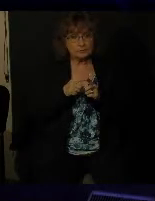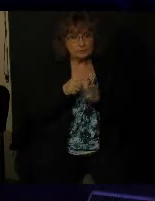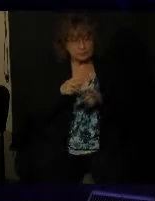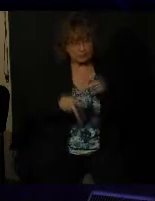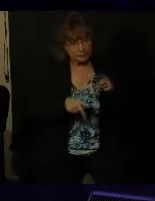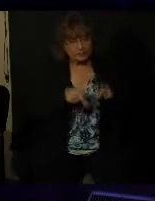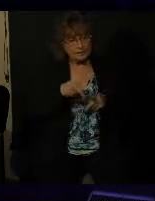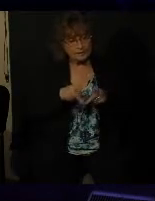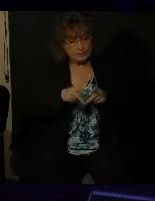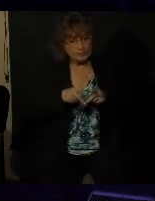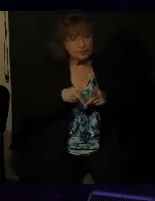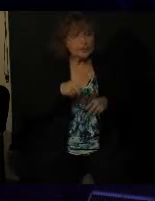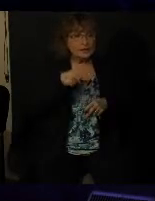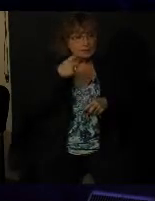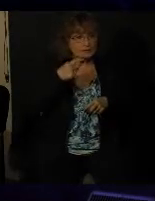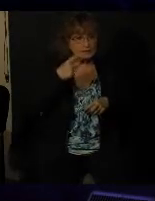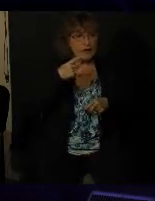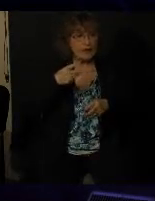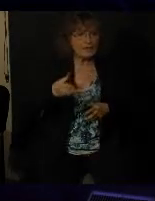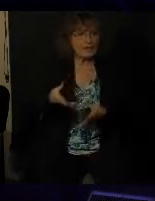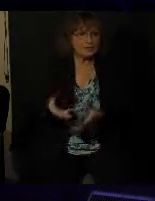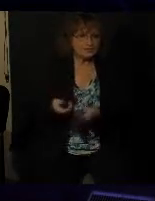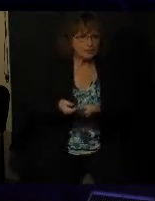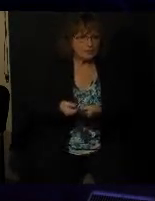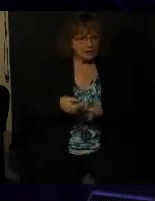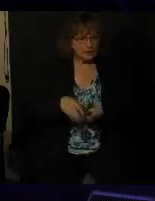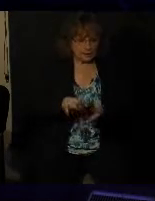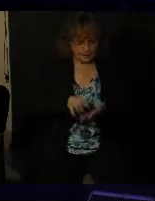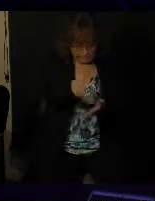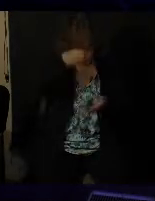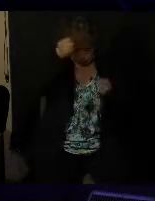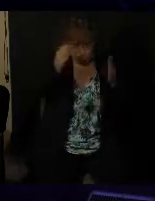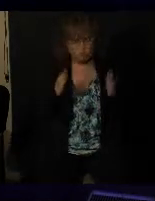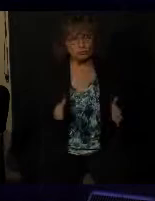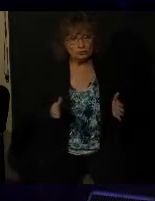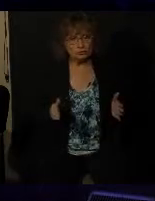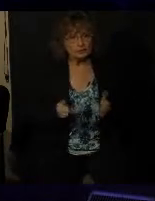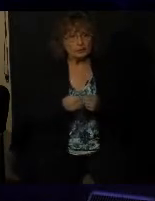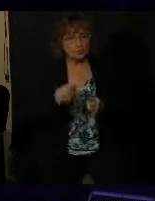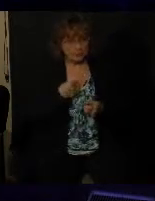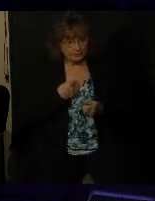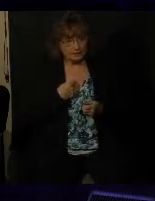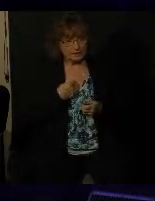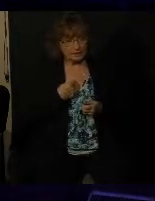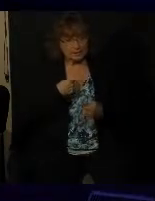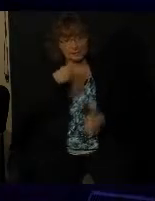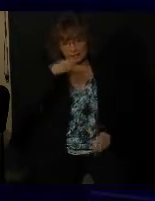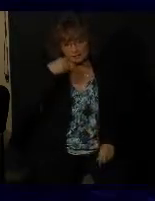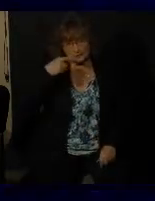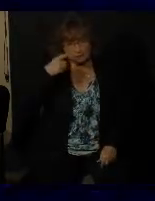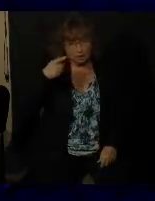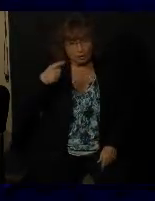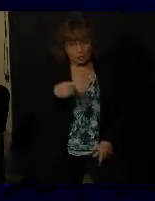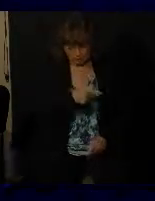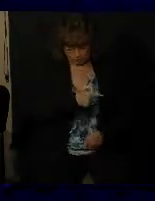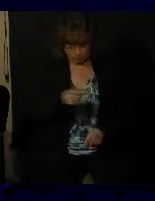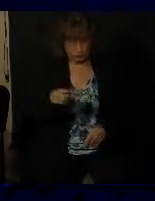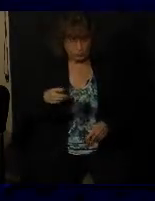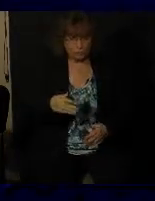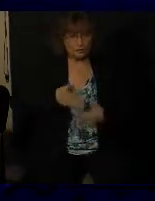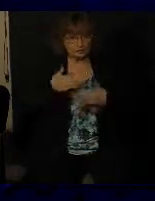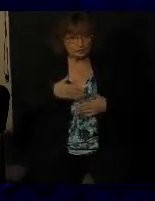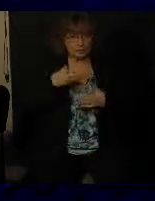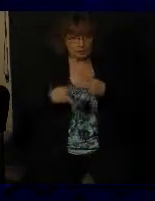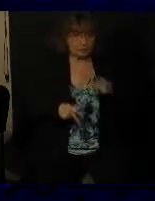for you to meet. And I knew Brett was finishing the program, but I thought he was still going to be in the program. And he